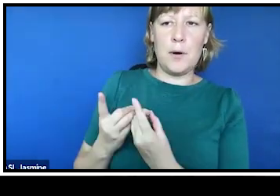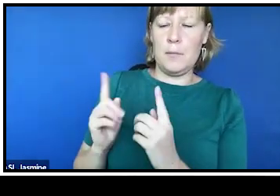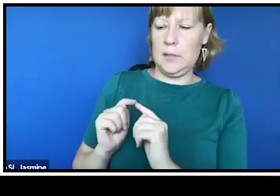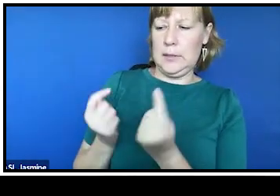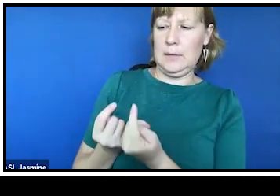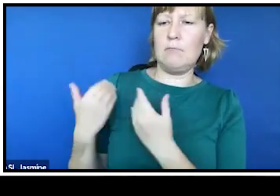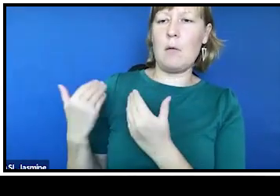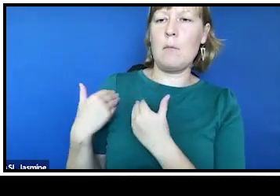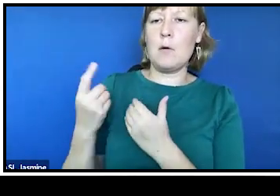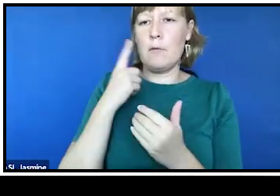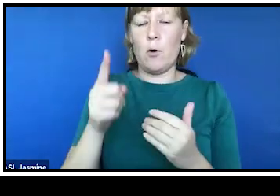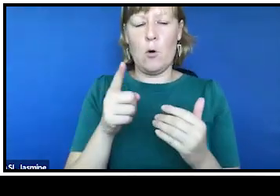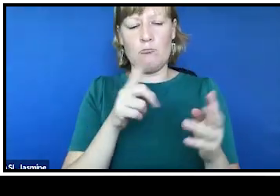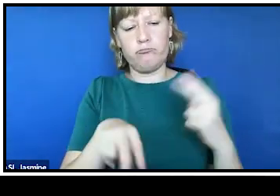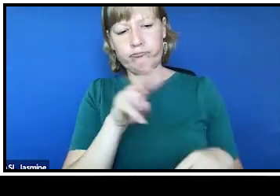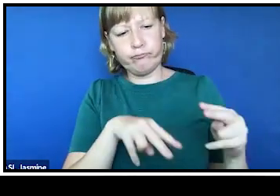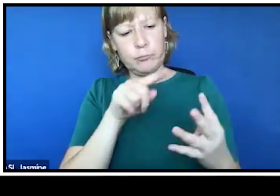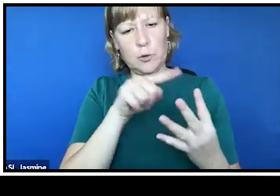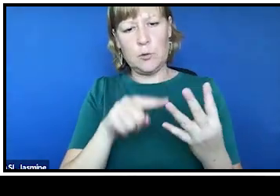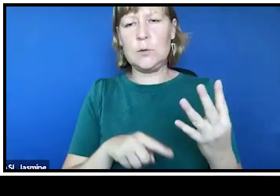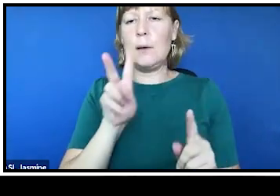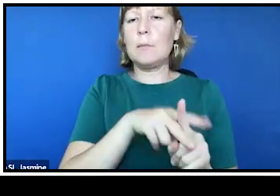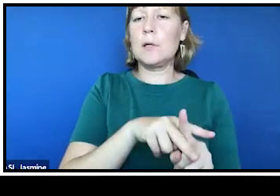reviewing those applications that come in.